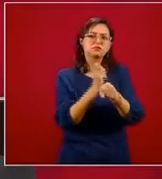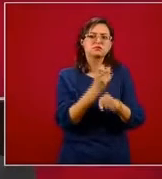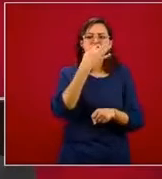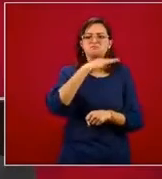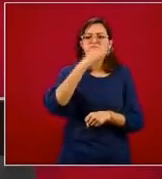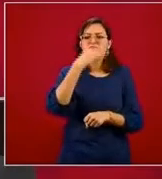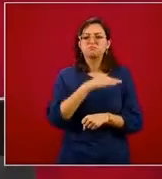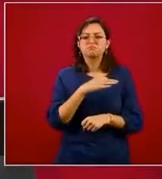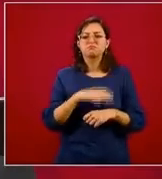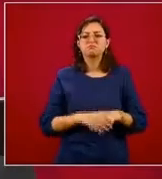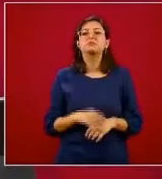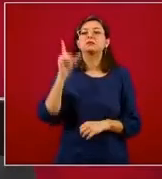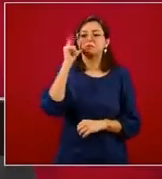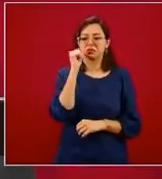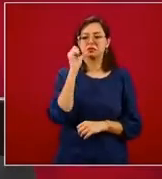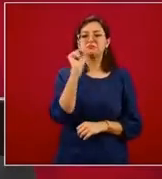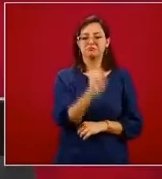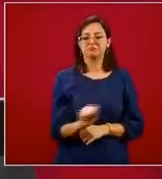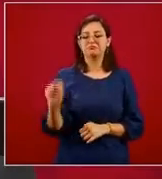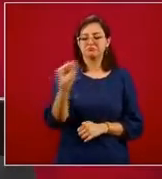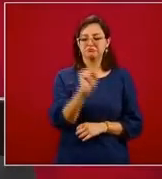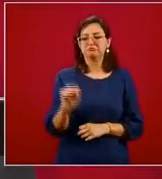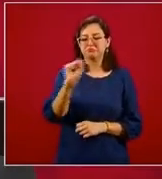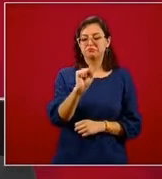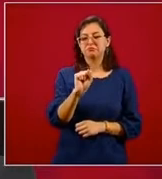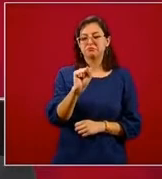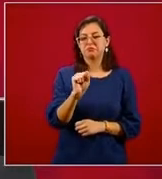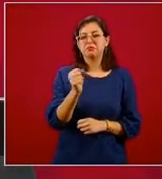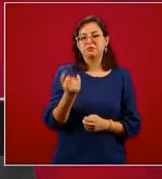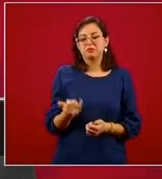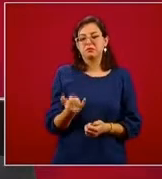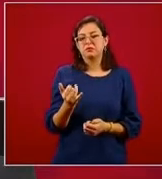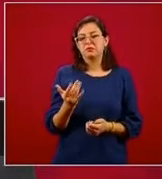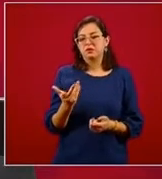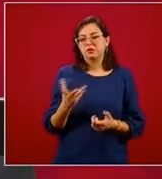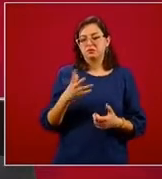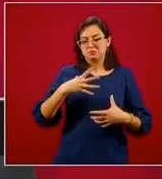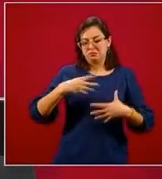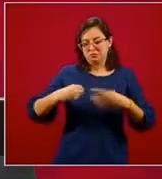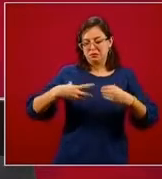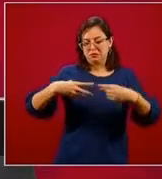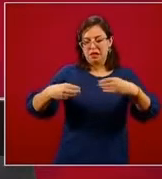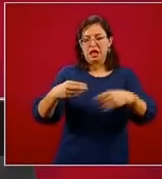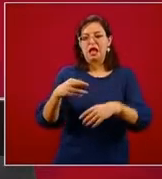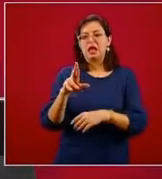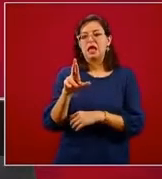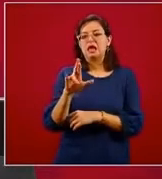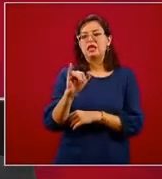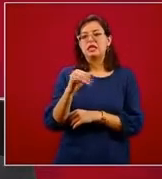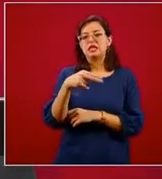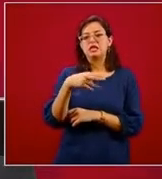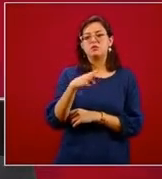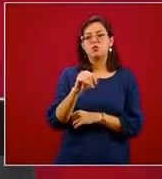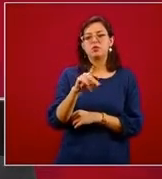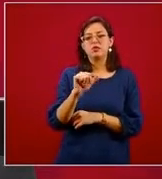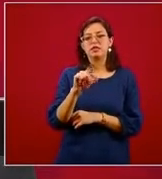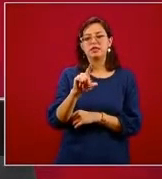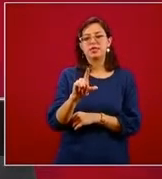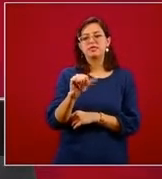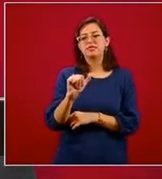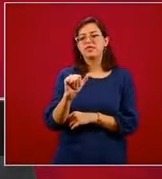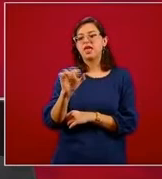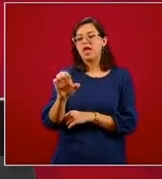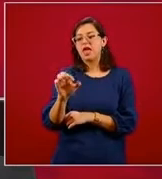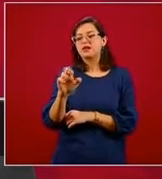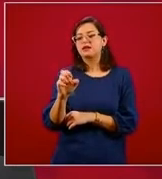que es clear about the sábado, rumors, dediquemos and I will el do that tiempo a tomorrow. hablar de inmunidad rebaño. Para la ciudadanía, quizás se han To